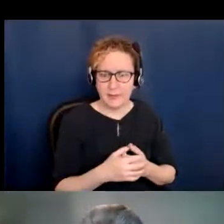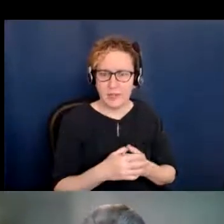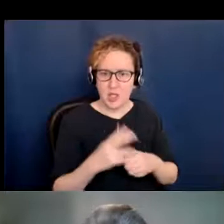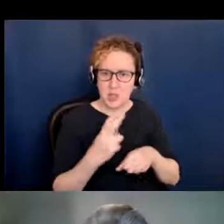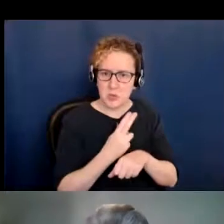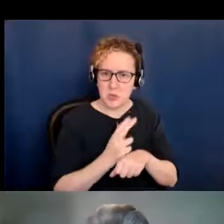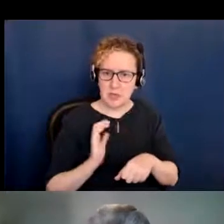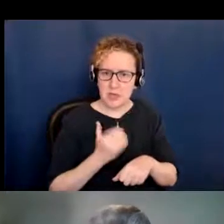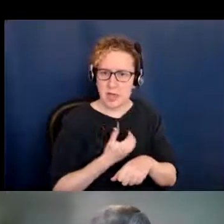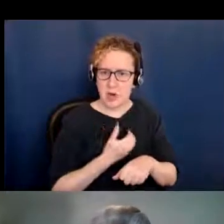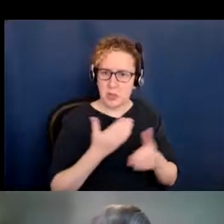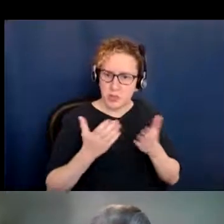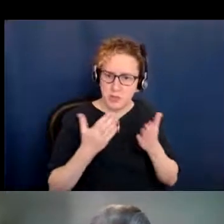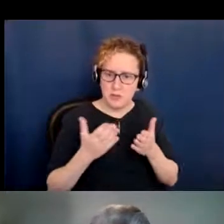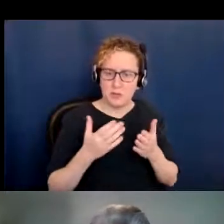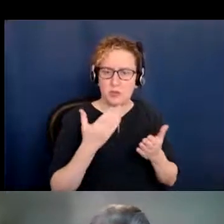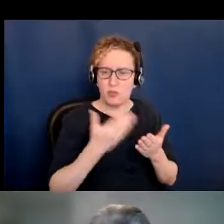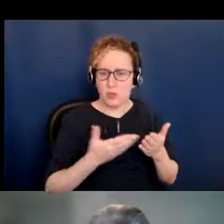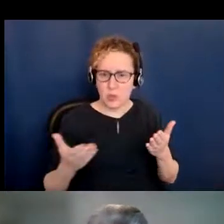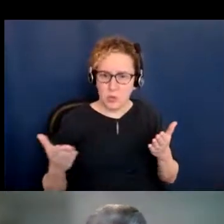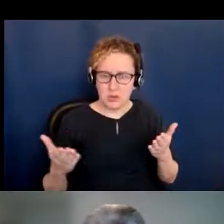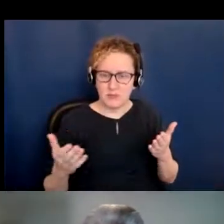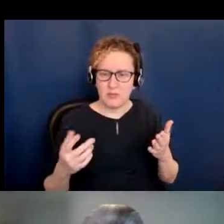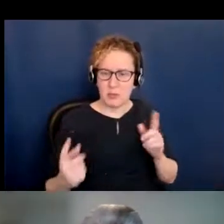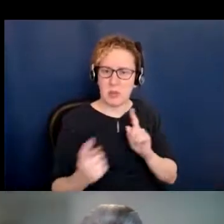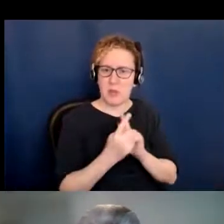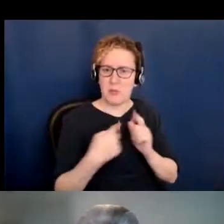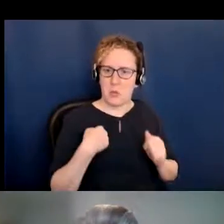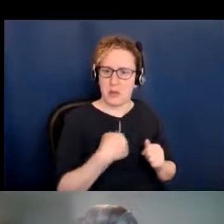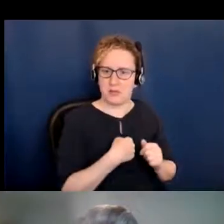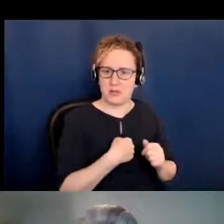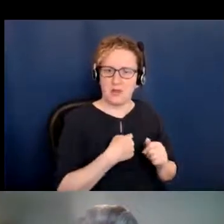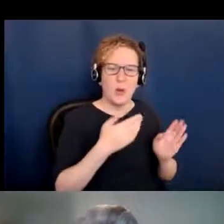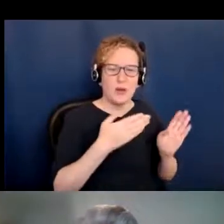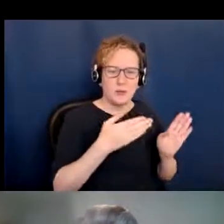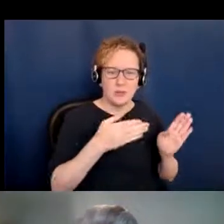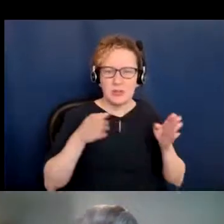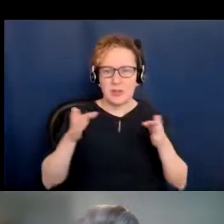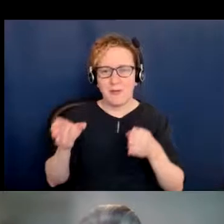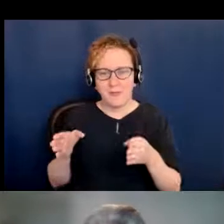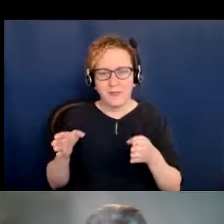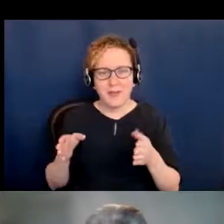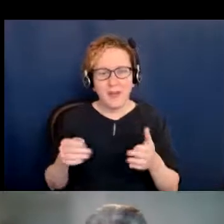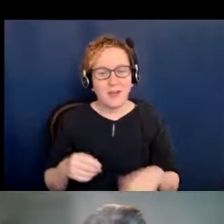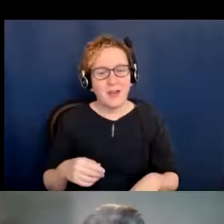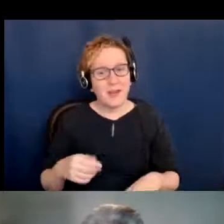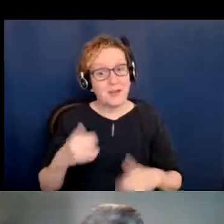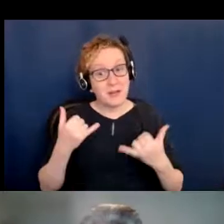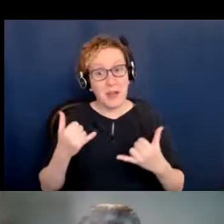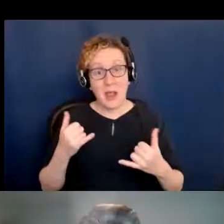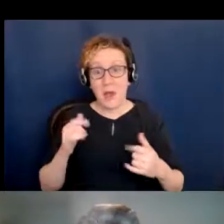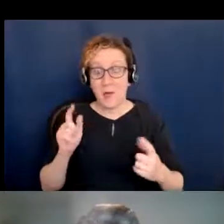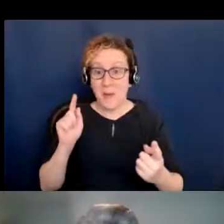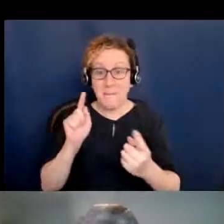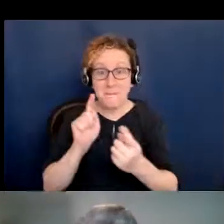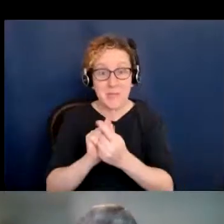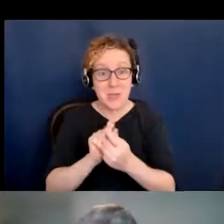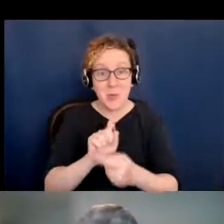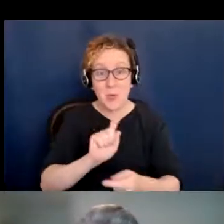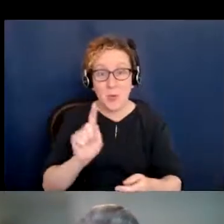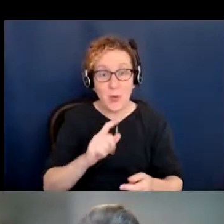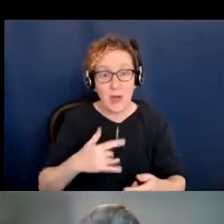our services or resources. And we've shifted to the, you know, we will meet them where they are